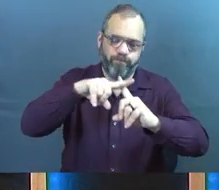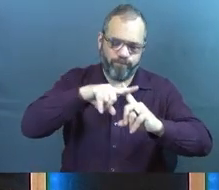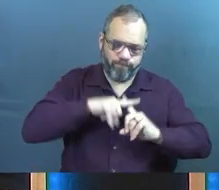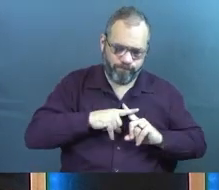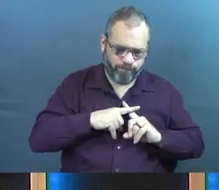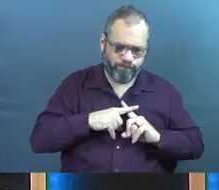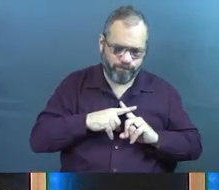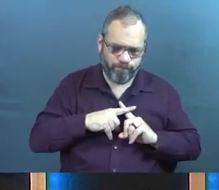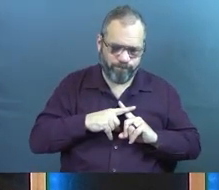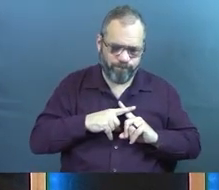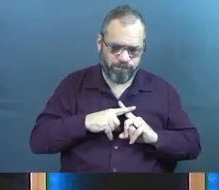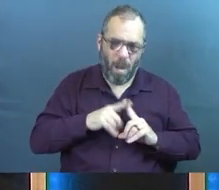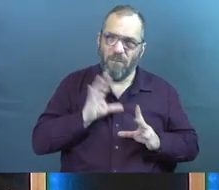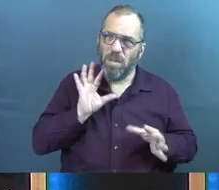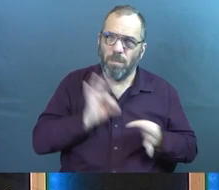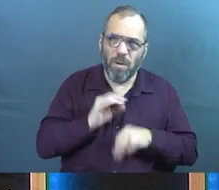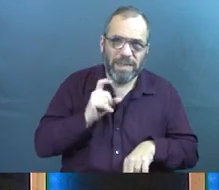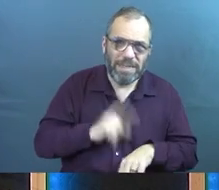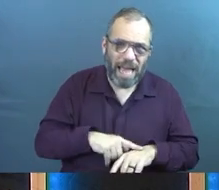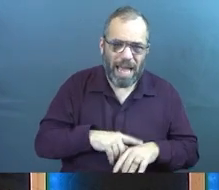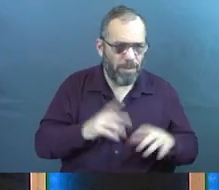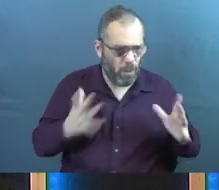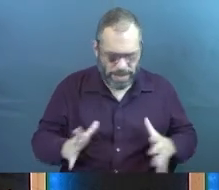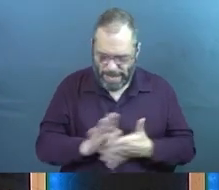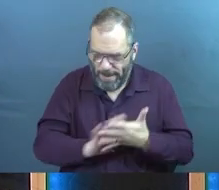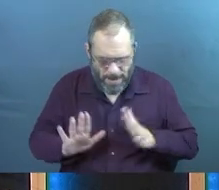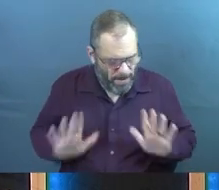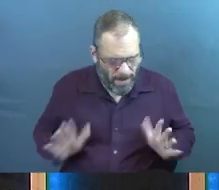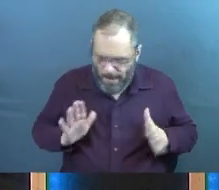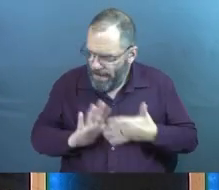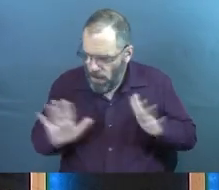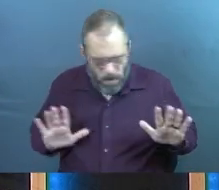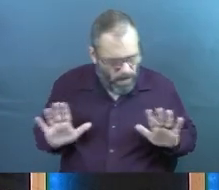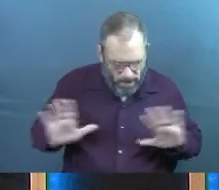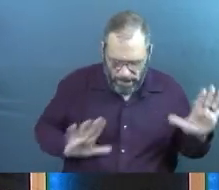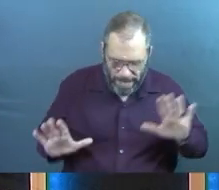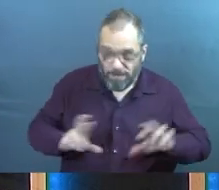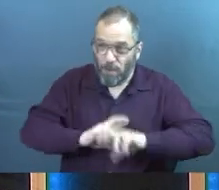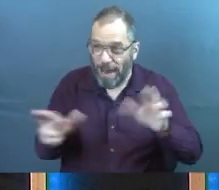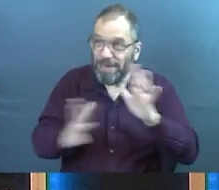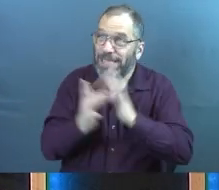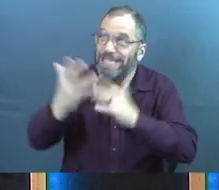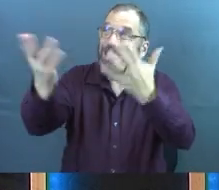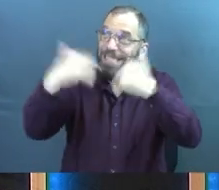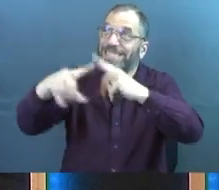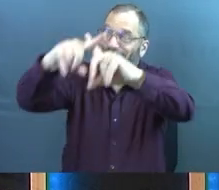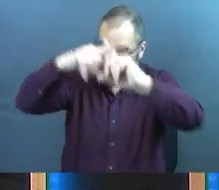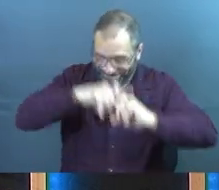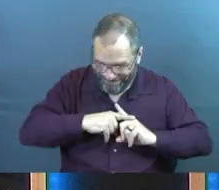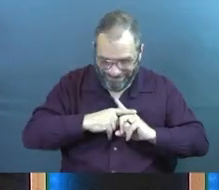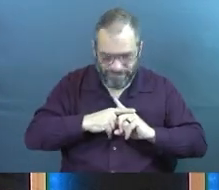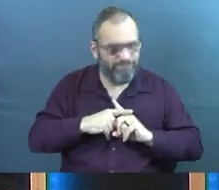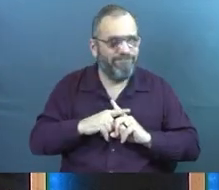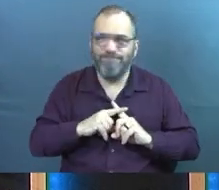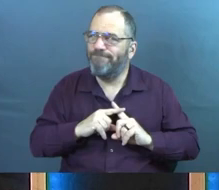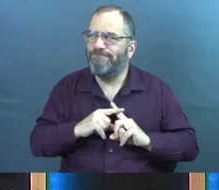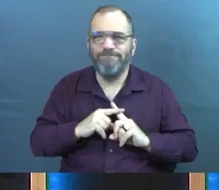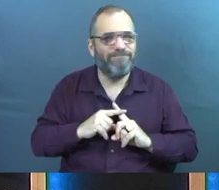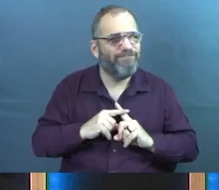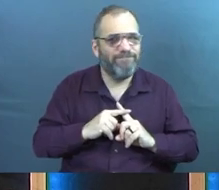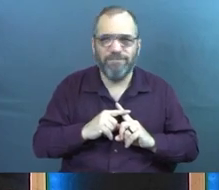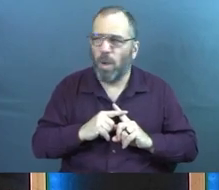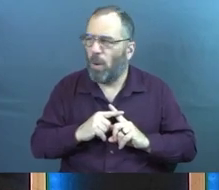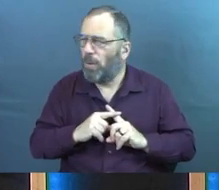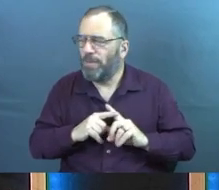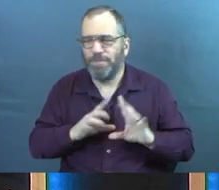need to stop waiting for the perfect moment. Stop waiting to get yourself all together and say, I'm finally ready. I've prepared myself and I feel like a good